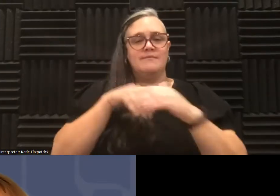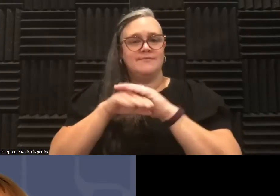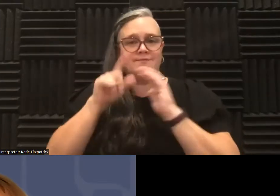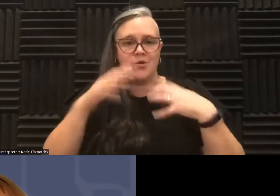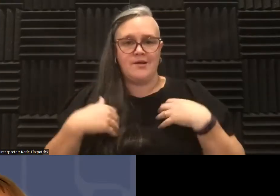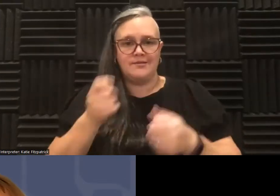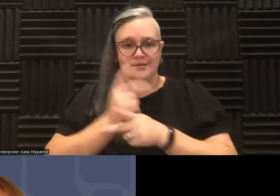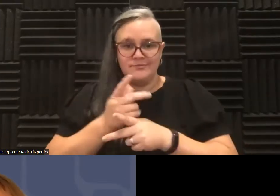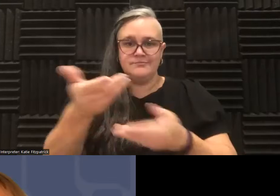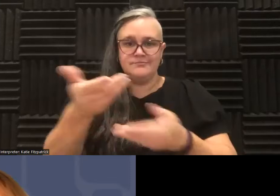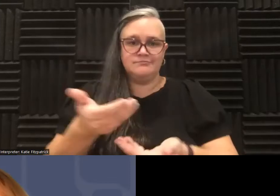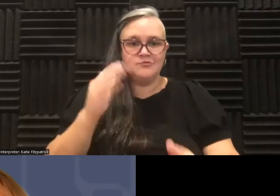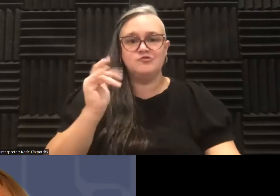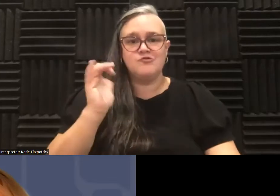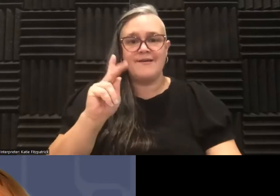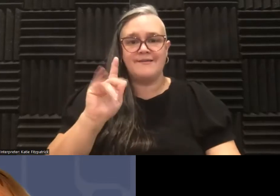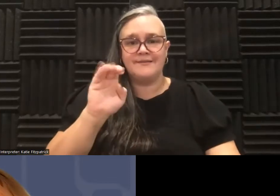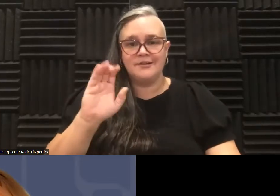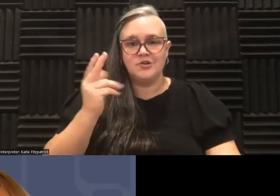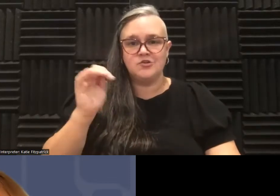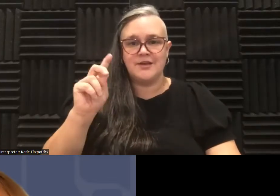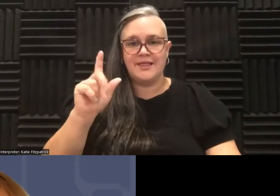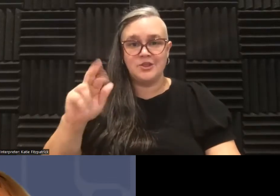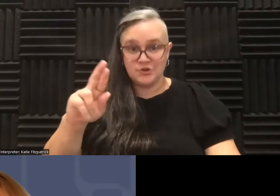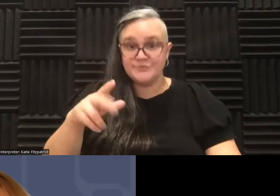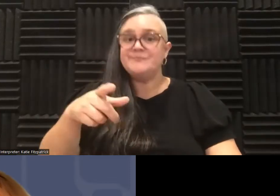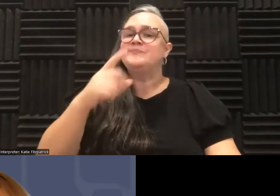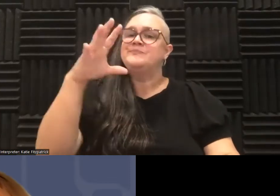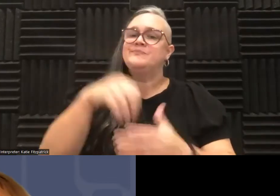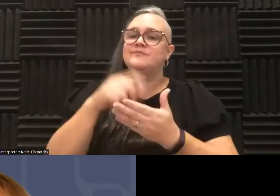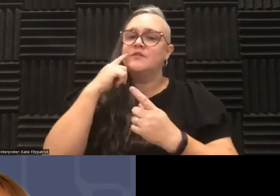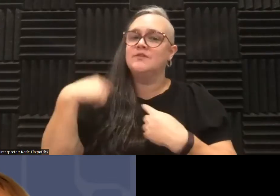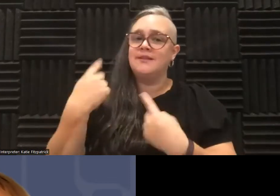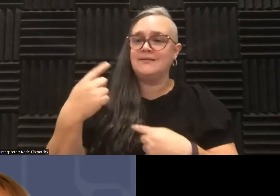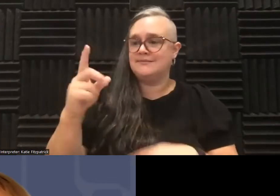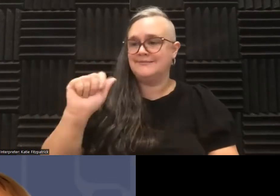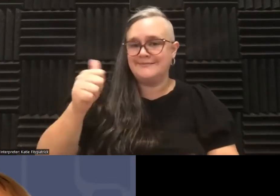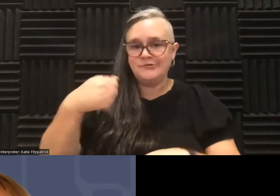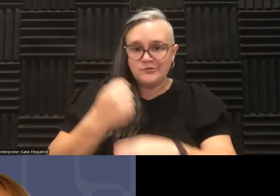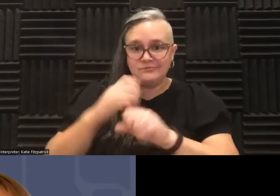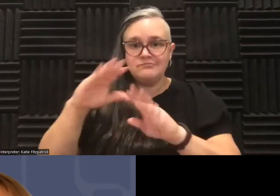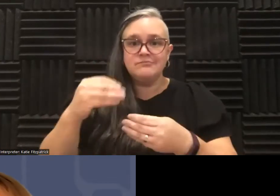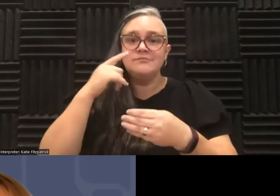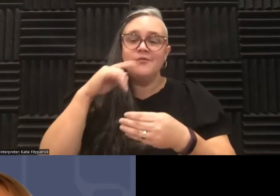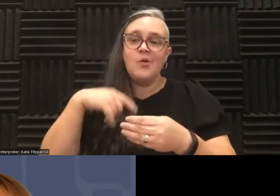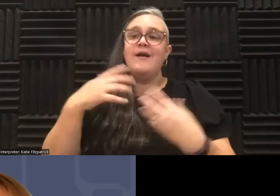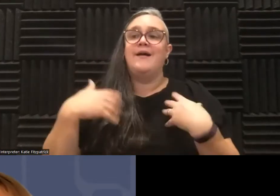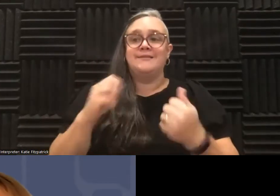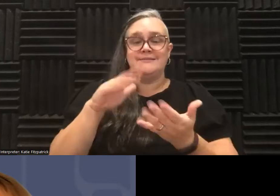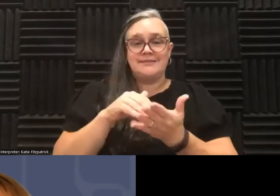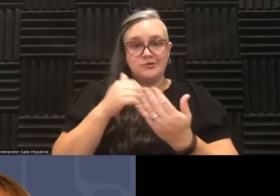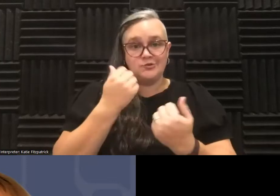Ms. Jackie Chandler. She has spent the last decade contributing to the health center movement and bringing